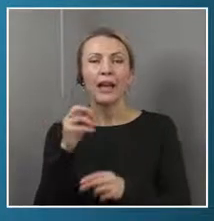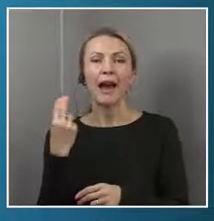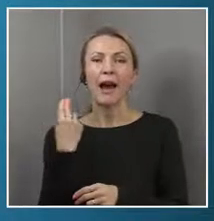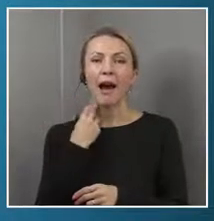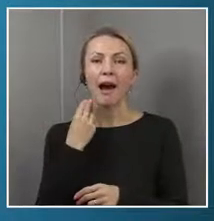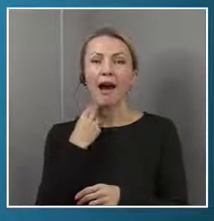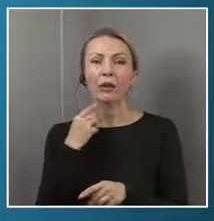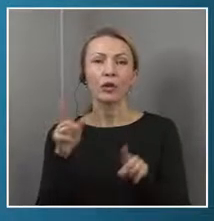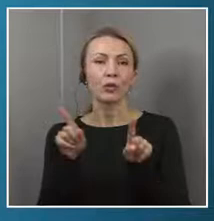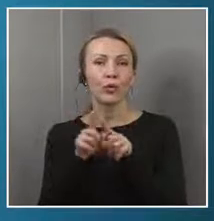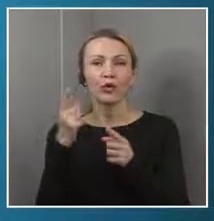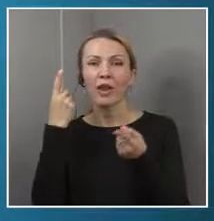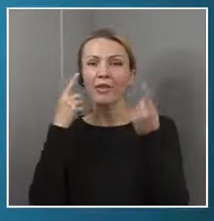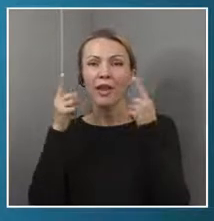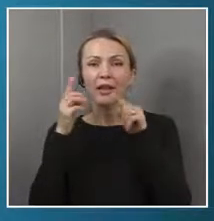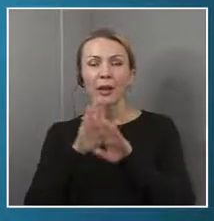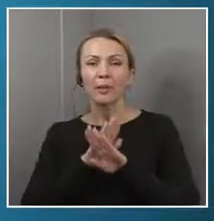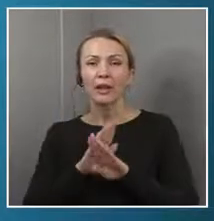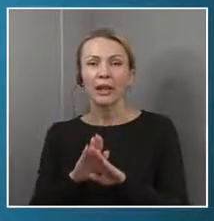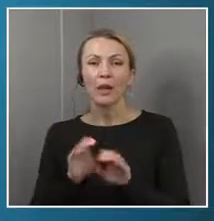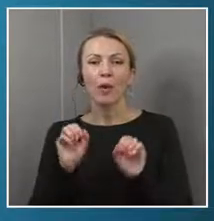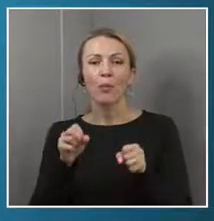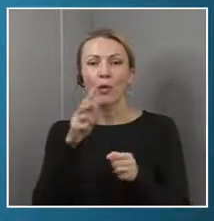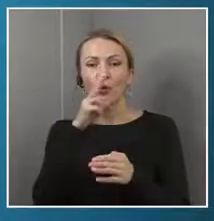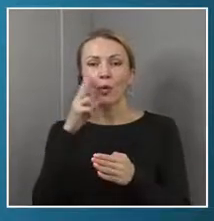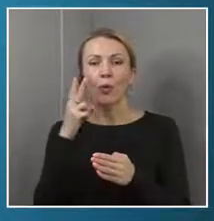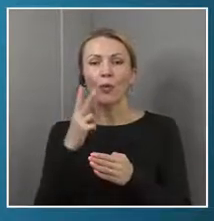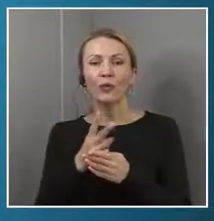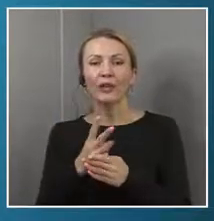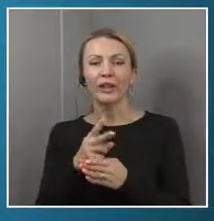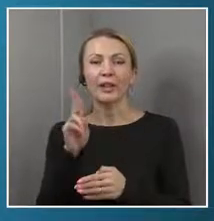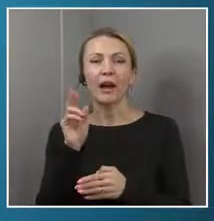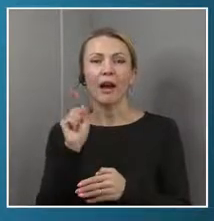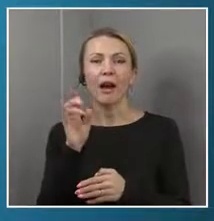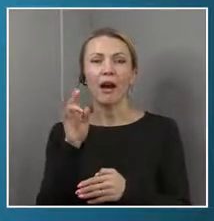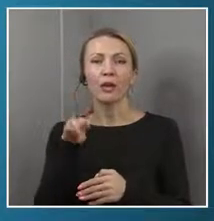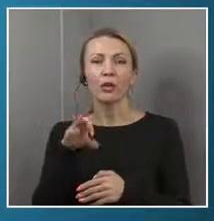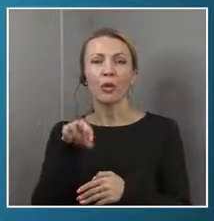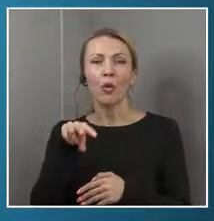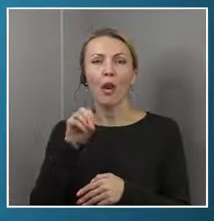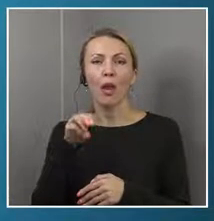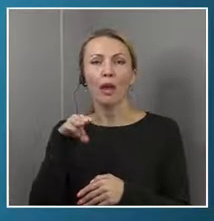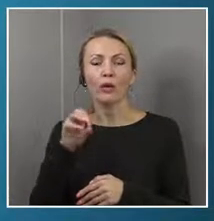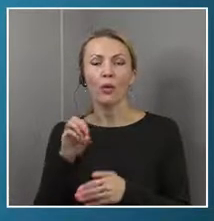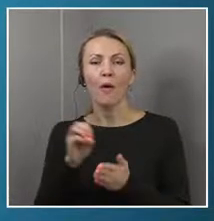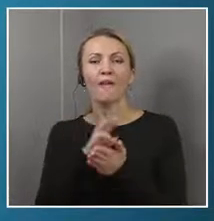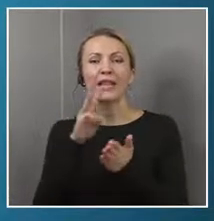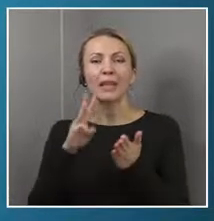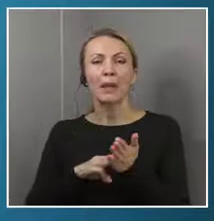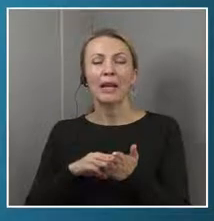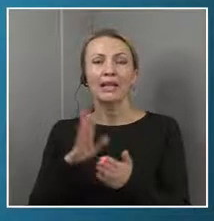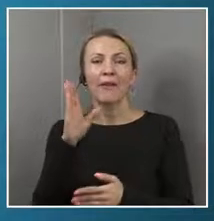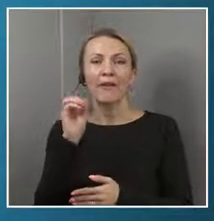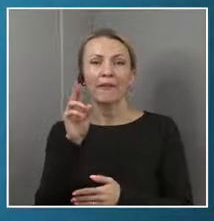detail up above with an open-air art fair in Venice, something that occurred with some regularity. And here you see the